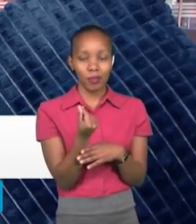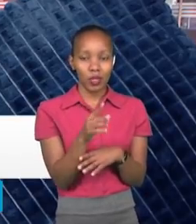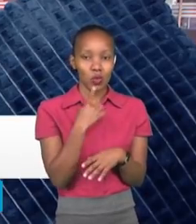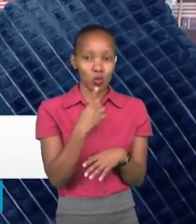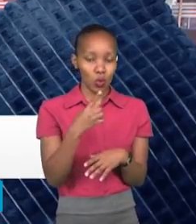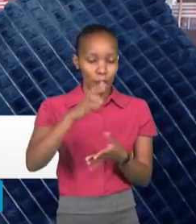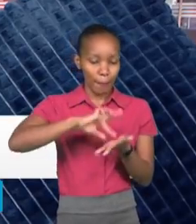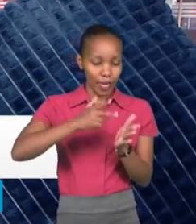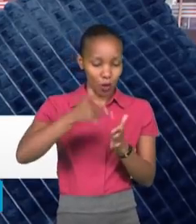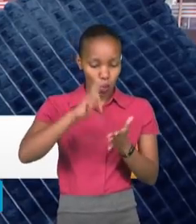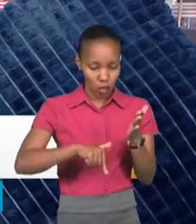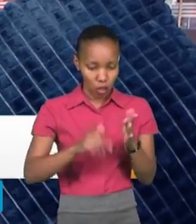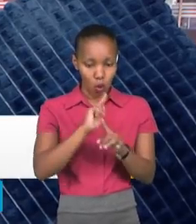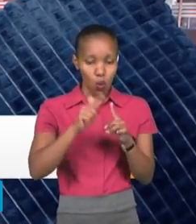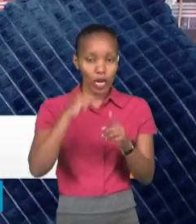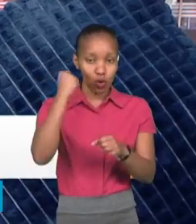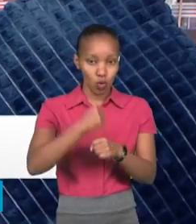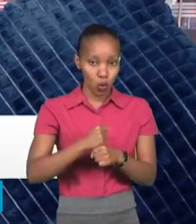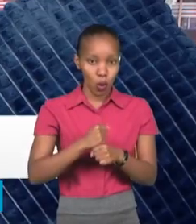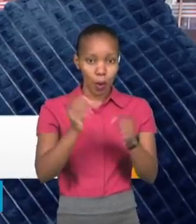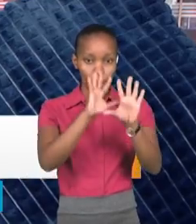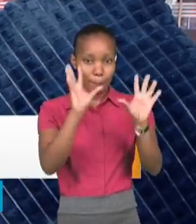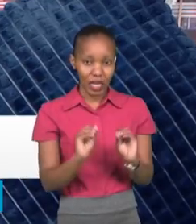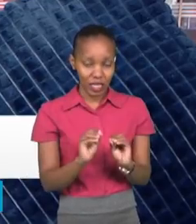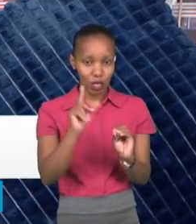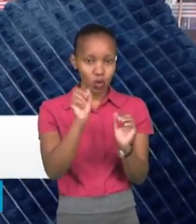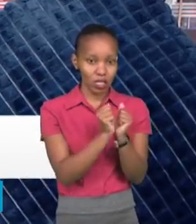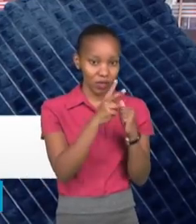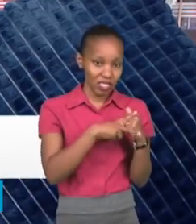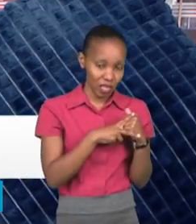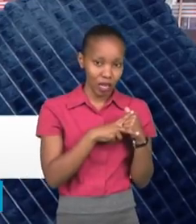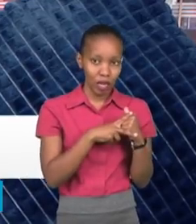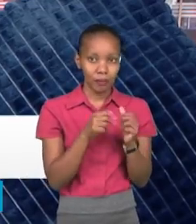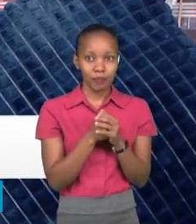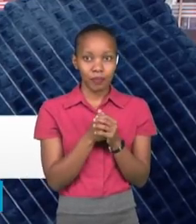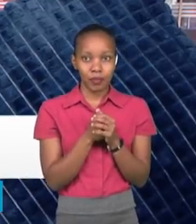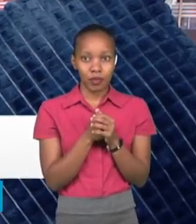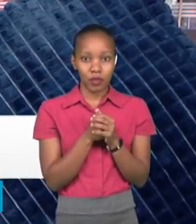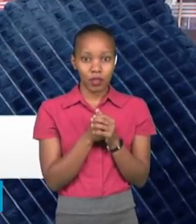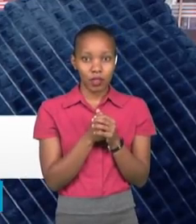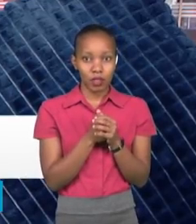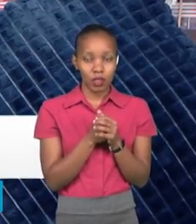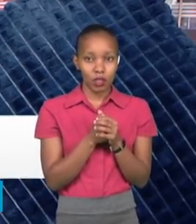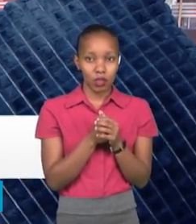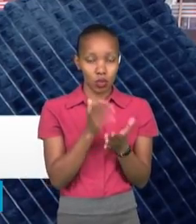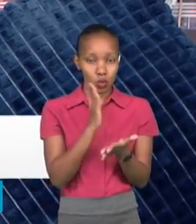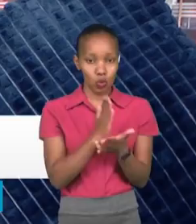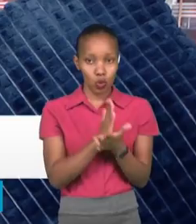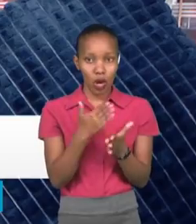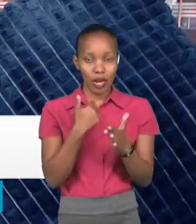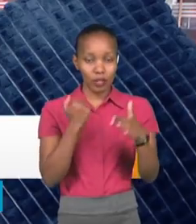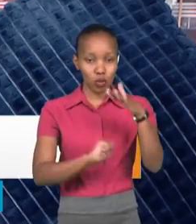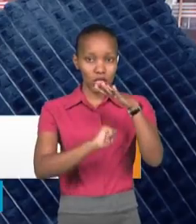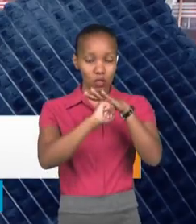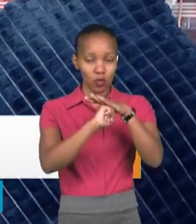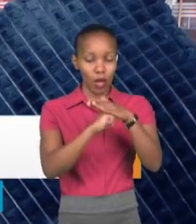meant that, you see, when we were doing the budgeting for the 2017, we had already factored in the fact that we had the sponsorship both